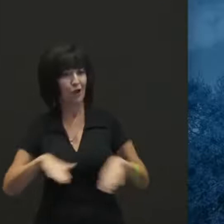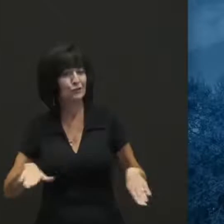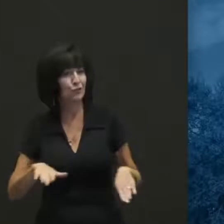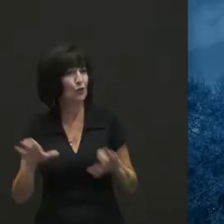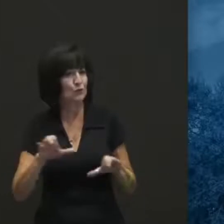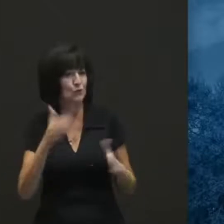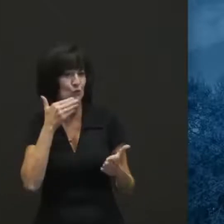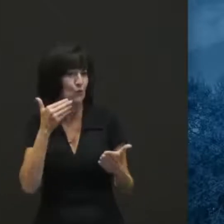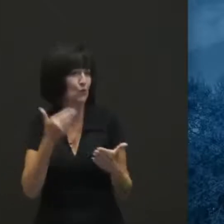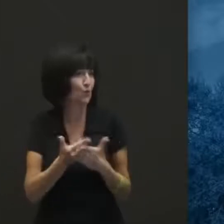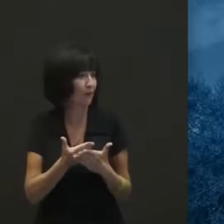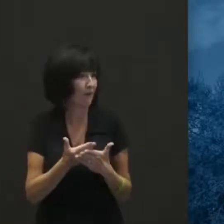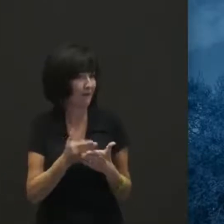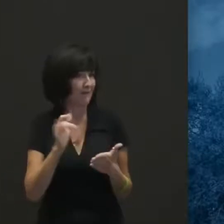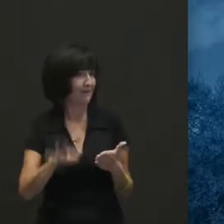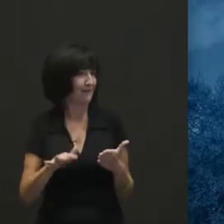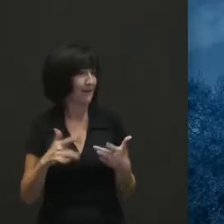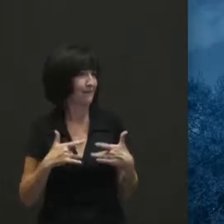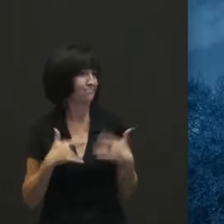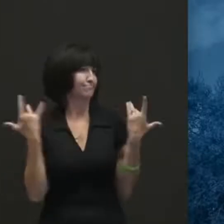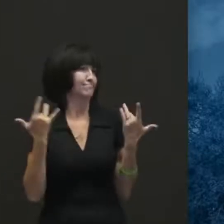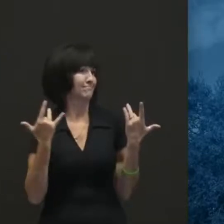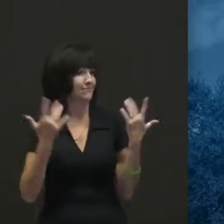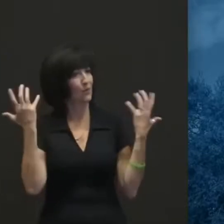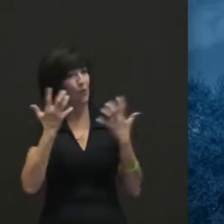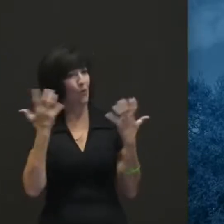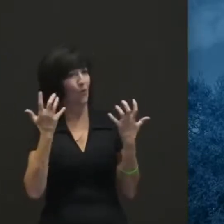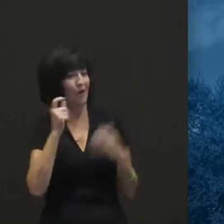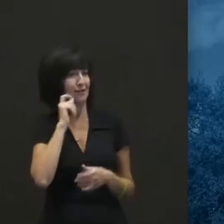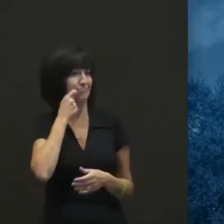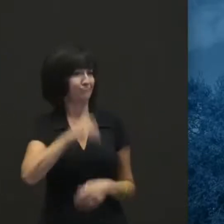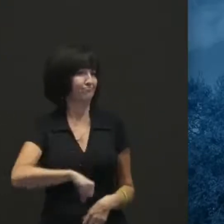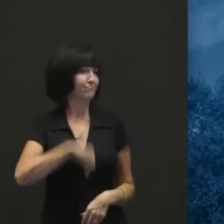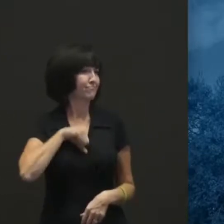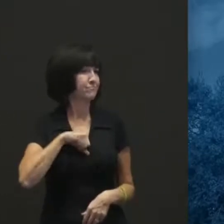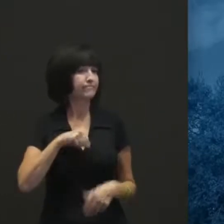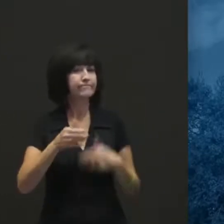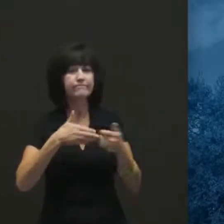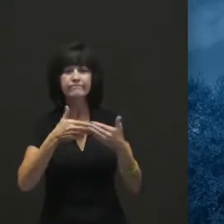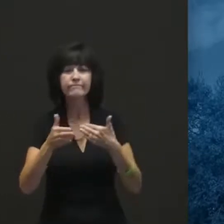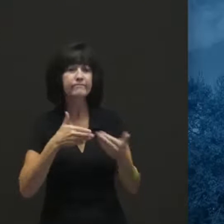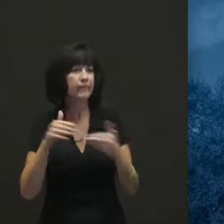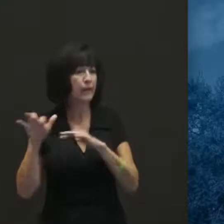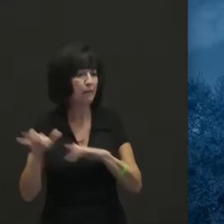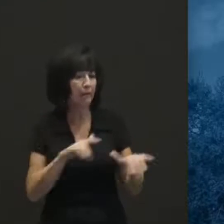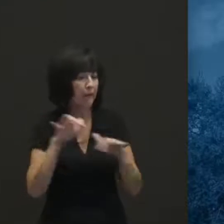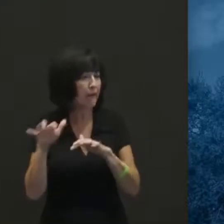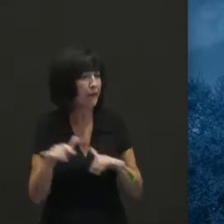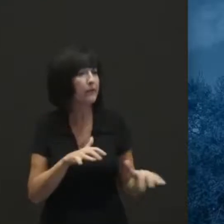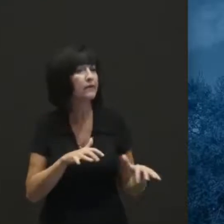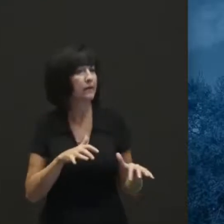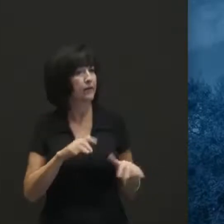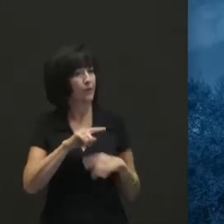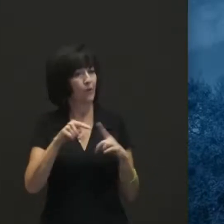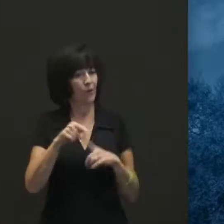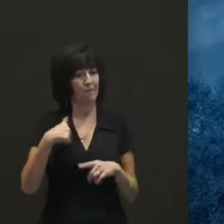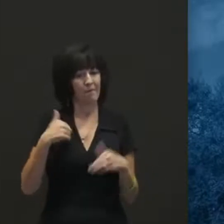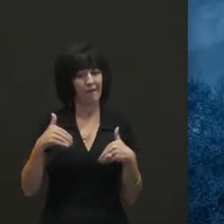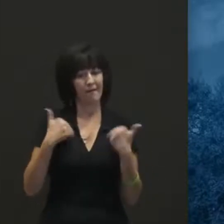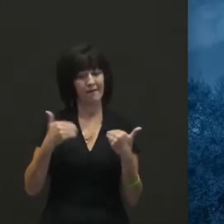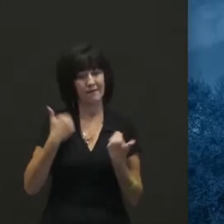well. It's just like, wow, that's so cool. Whatever, play the piano, play an instrument. I remember when my little guy was